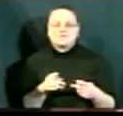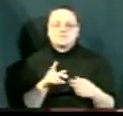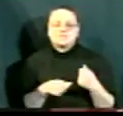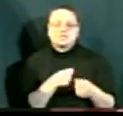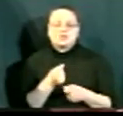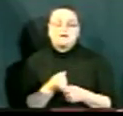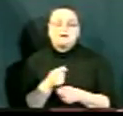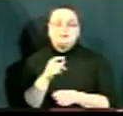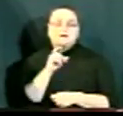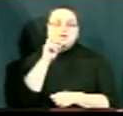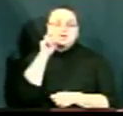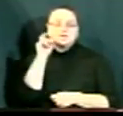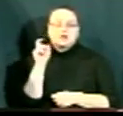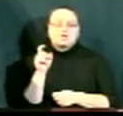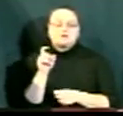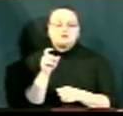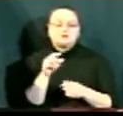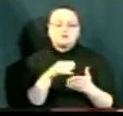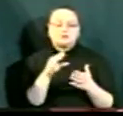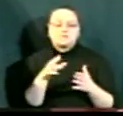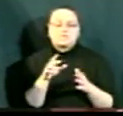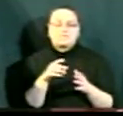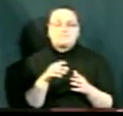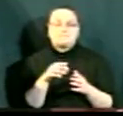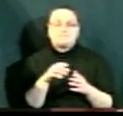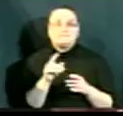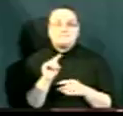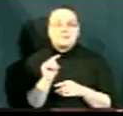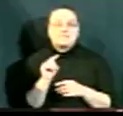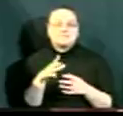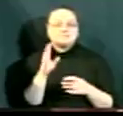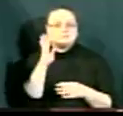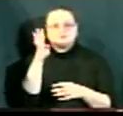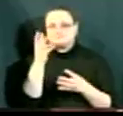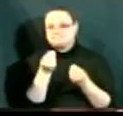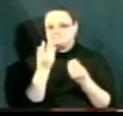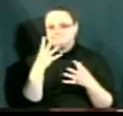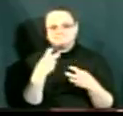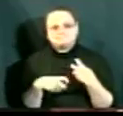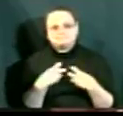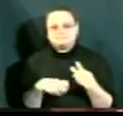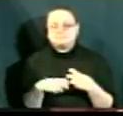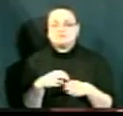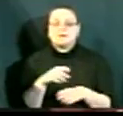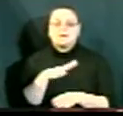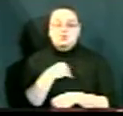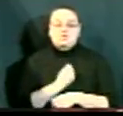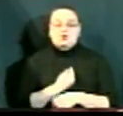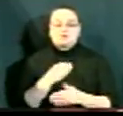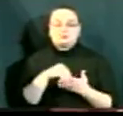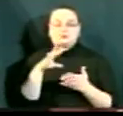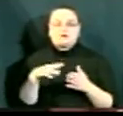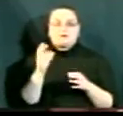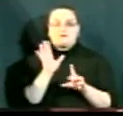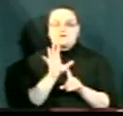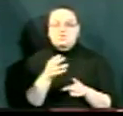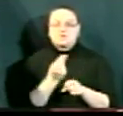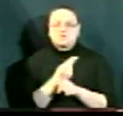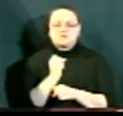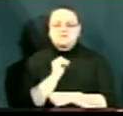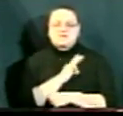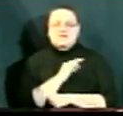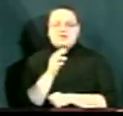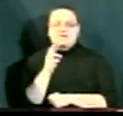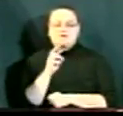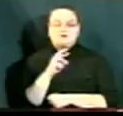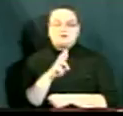of the gendered student bathroom creates many problems. Transgender students are forced to use the staff restroom at